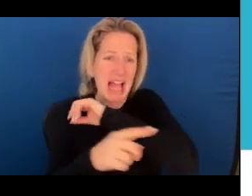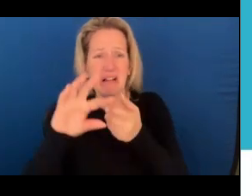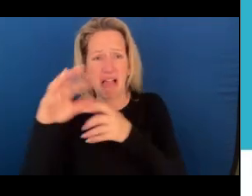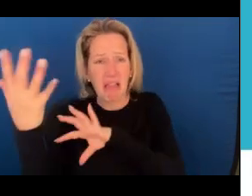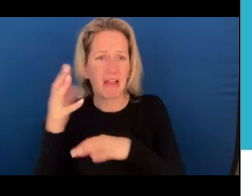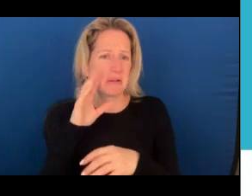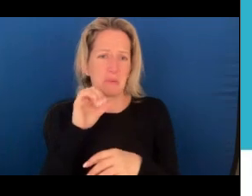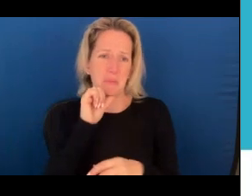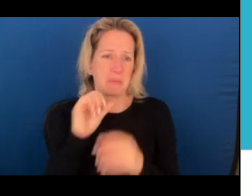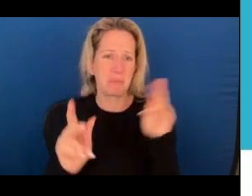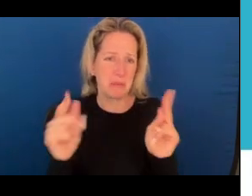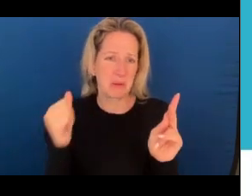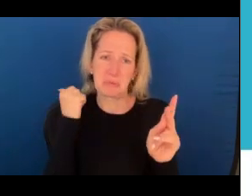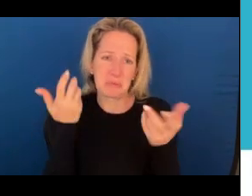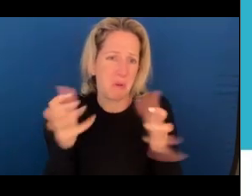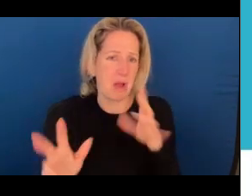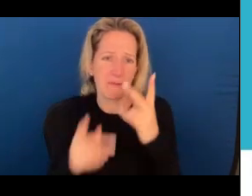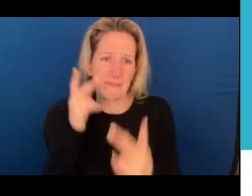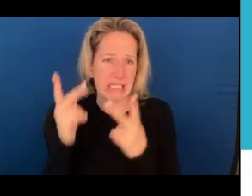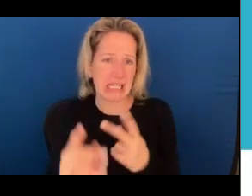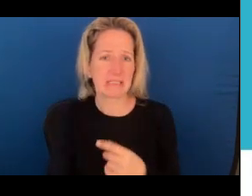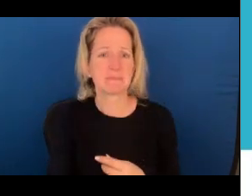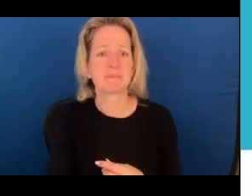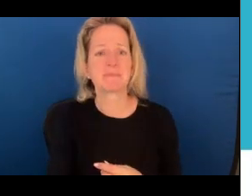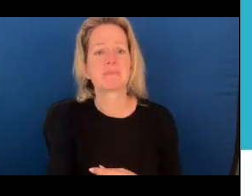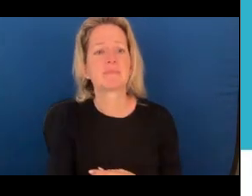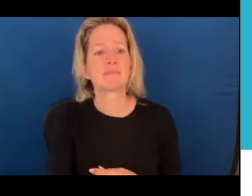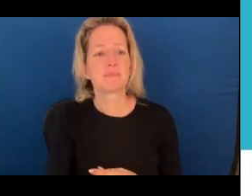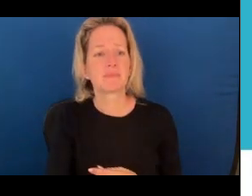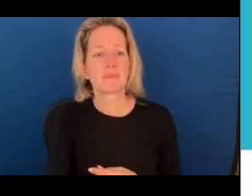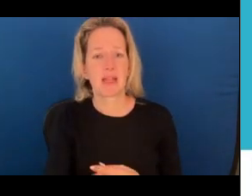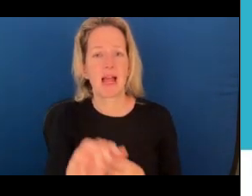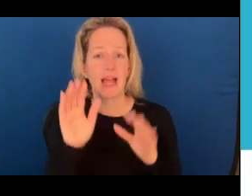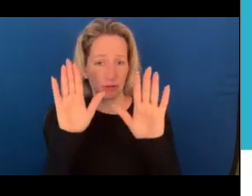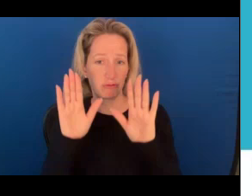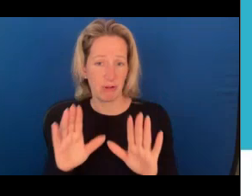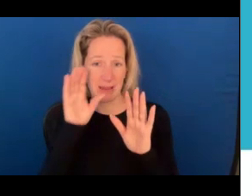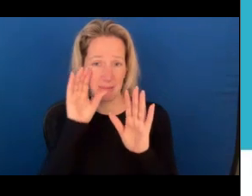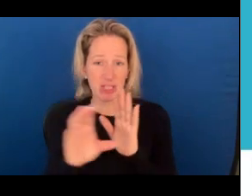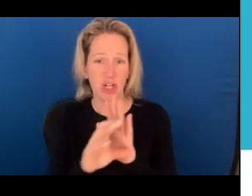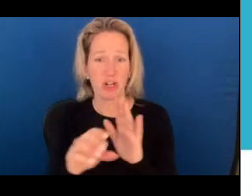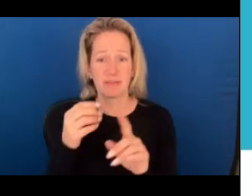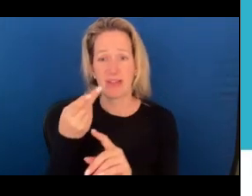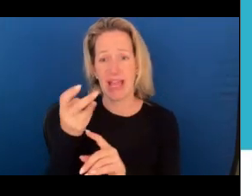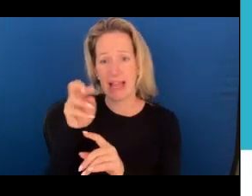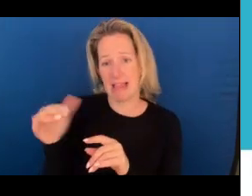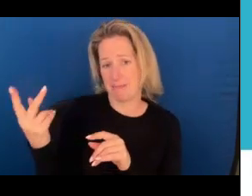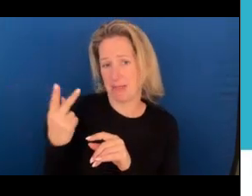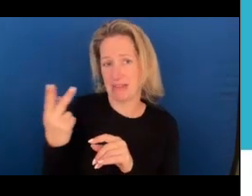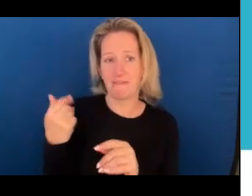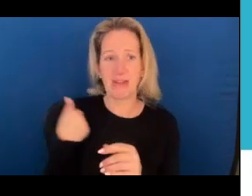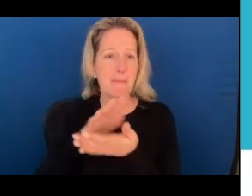photo like this from our beach cleanup with Haley and I lost it. But it just struck me that that's a great picture because in the